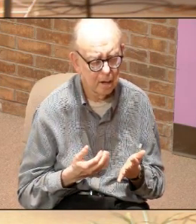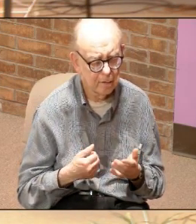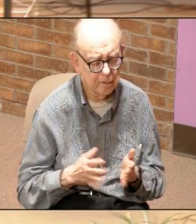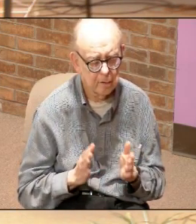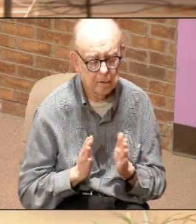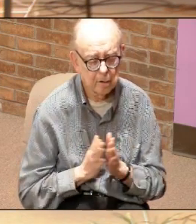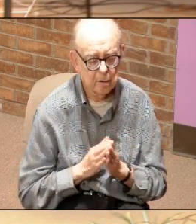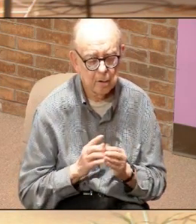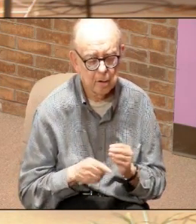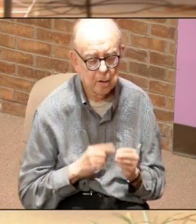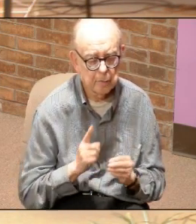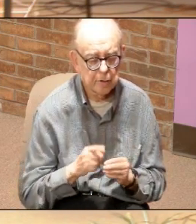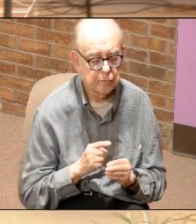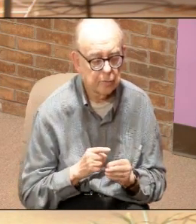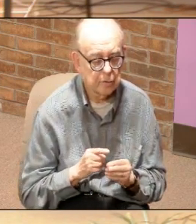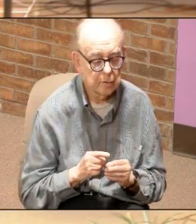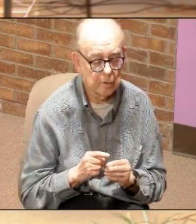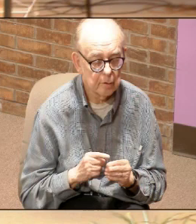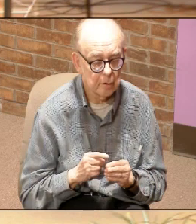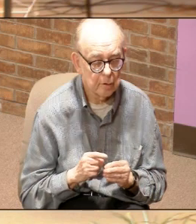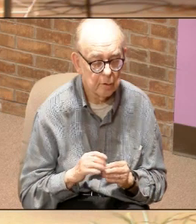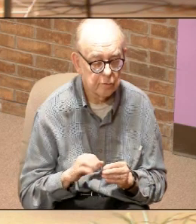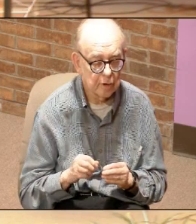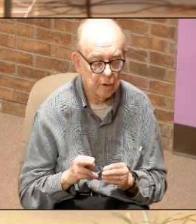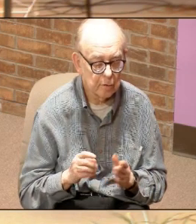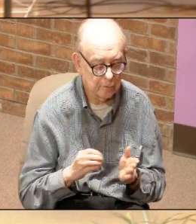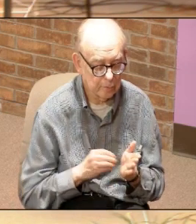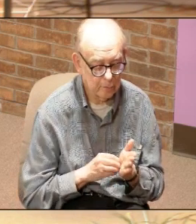Let me ask you about your journal.